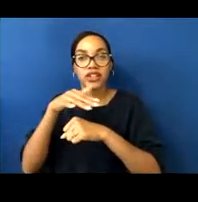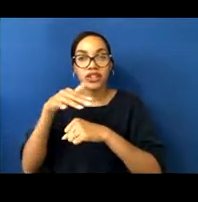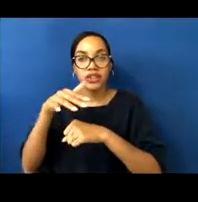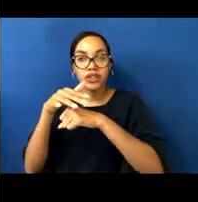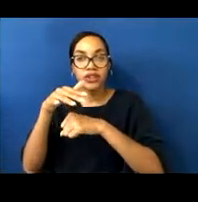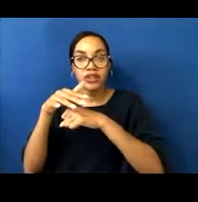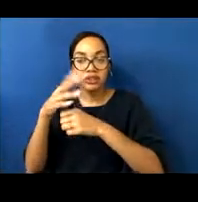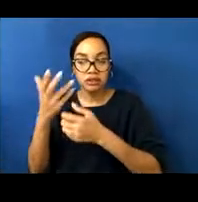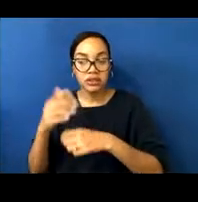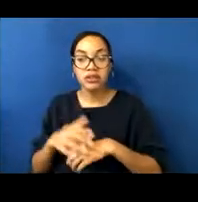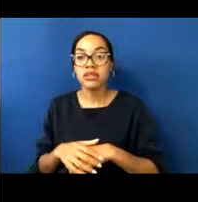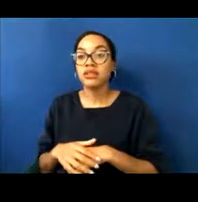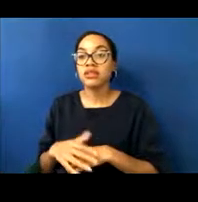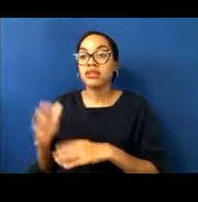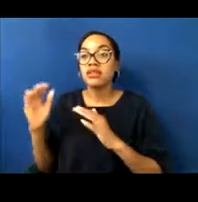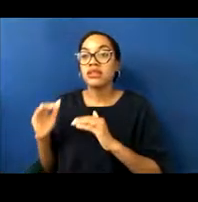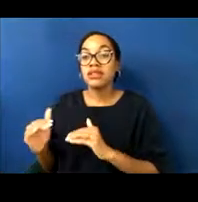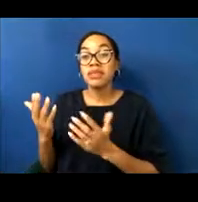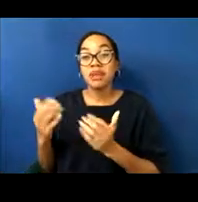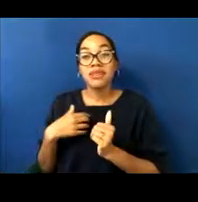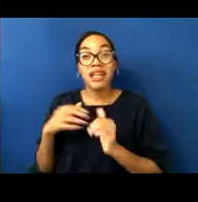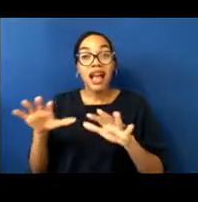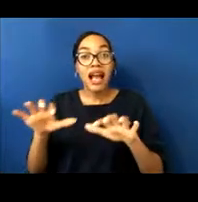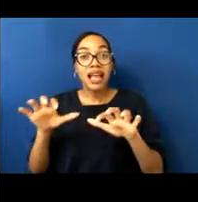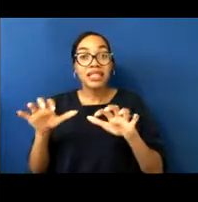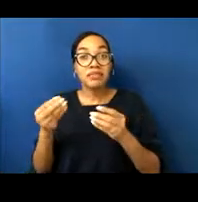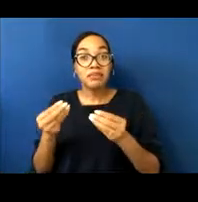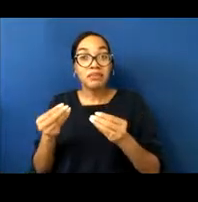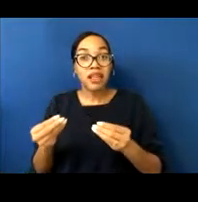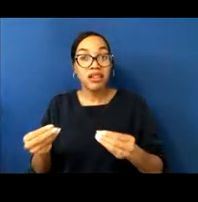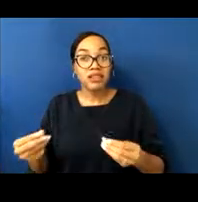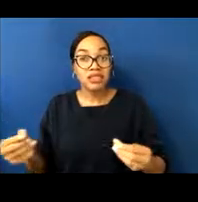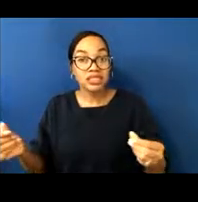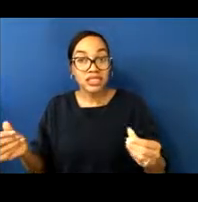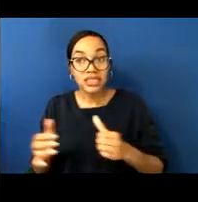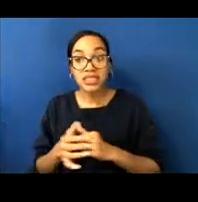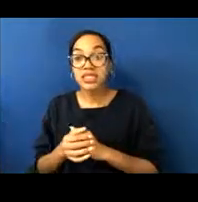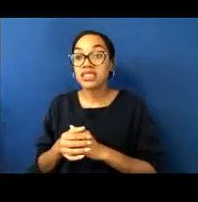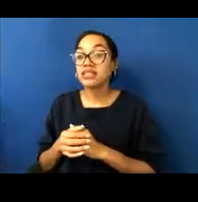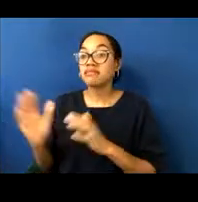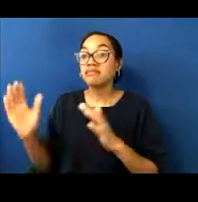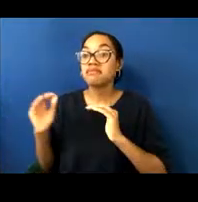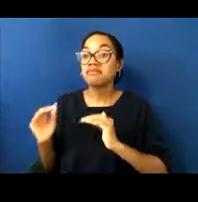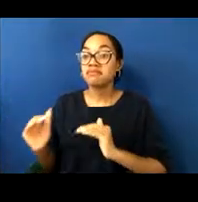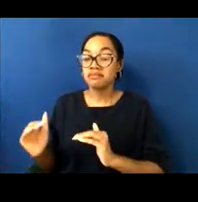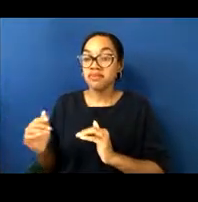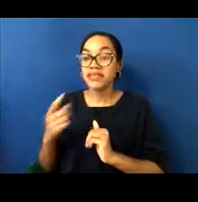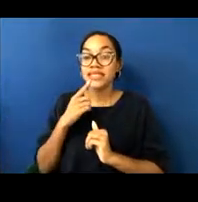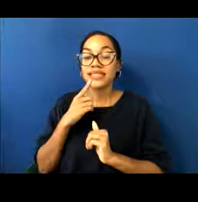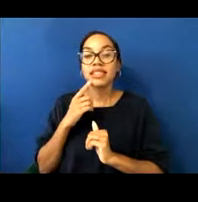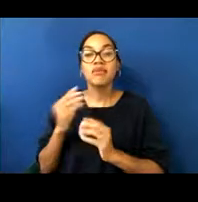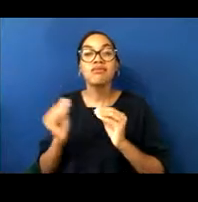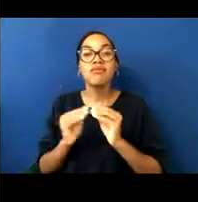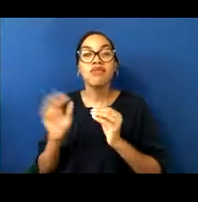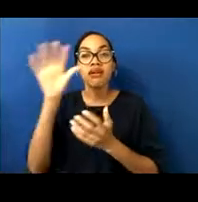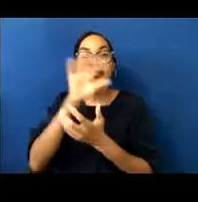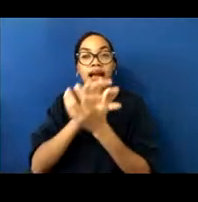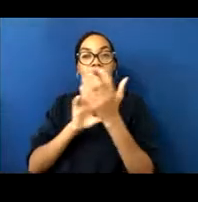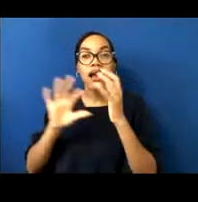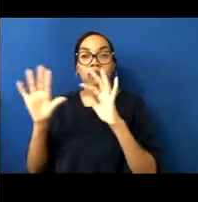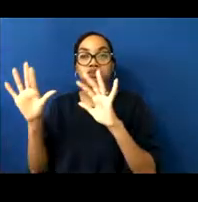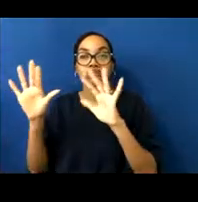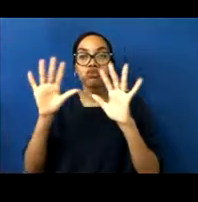because the ice is melting. Anne says, cloud cover. Alice and Paul say, more people in the